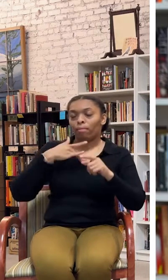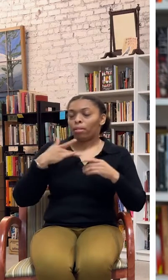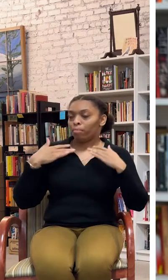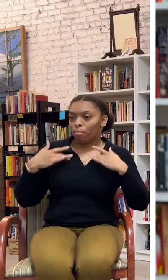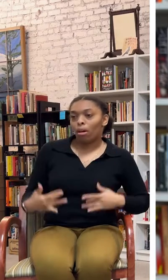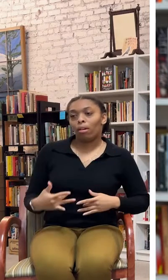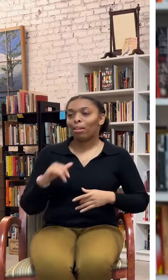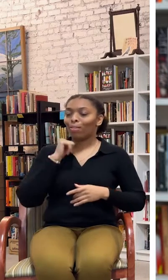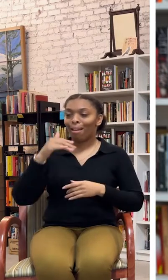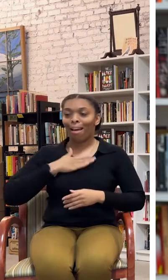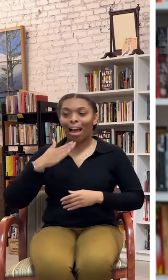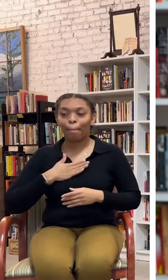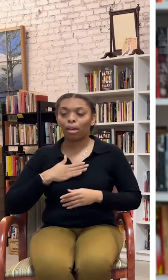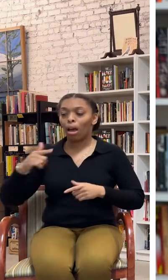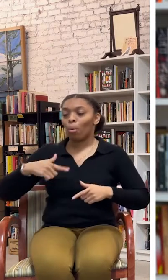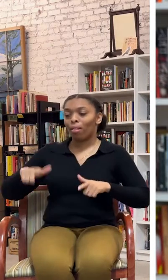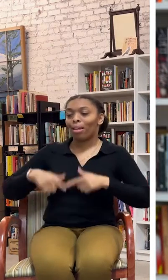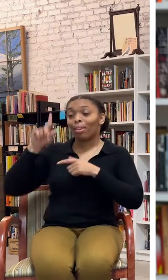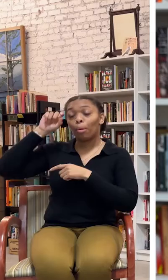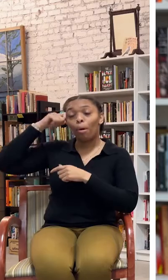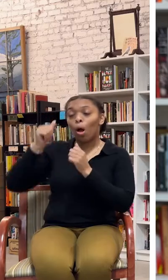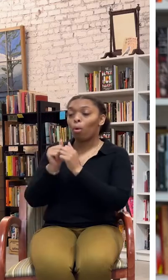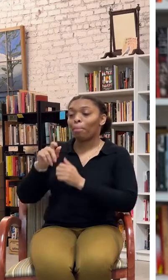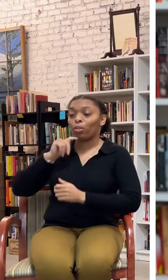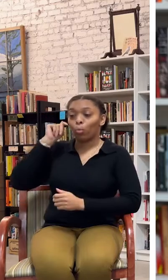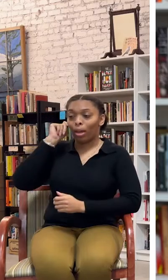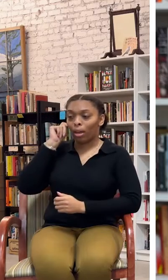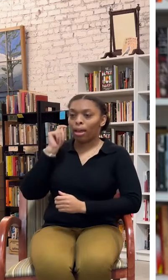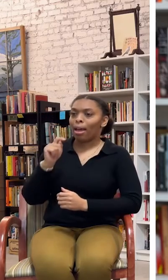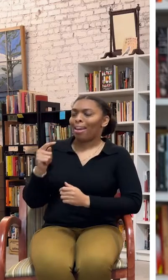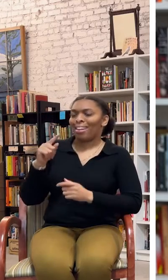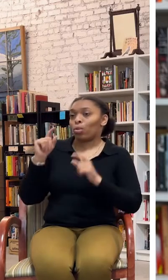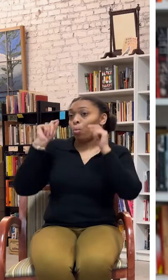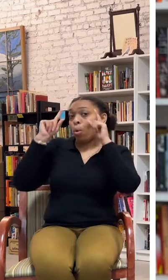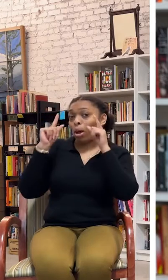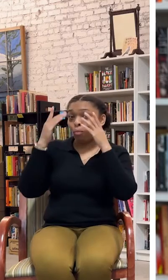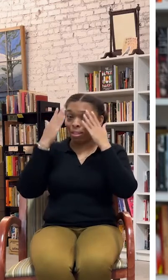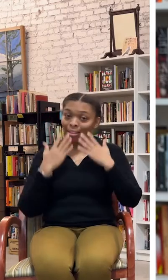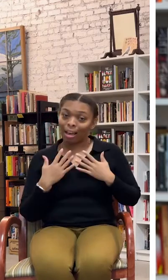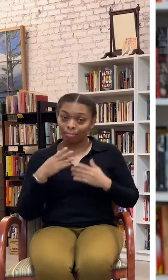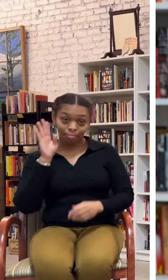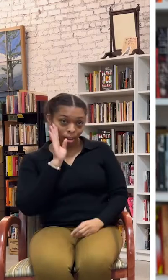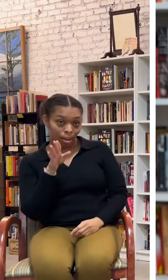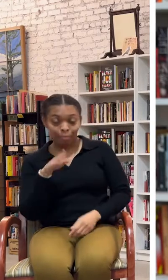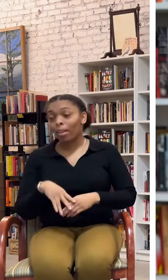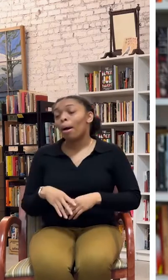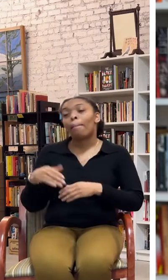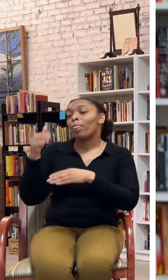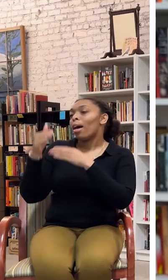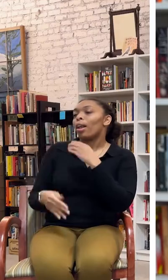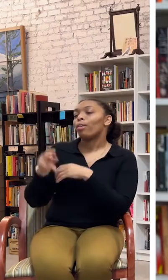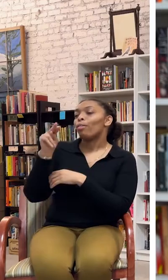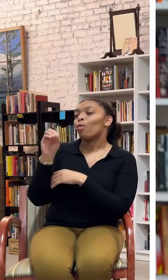Bronx with my twin Walter, and I just woke up really sad one morning. Hey. At the end of